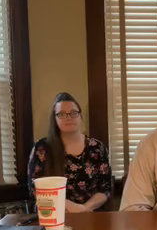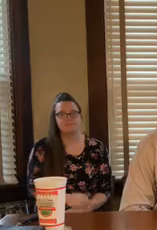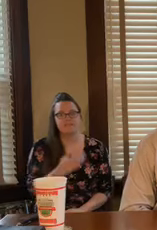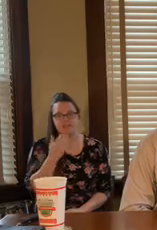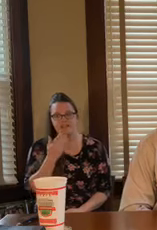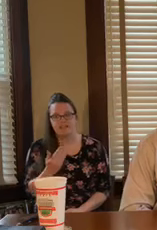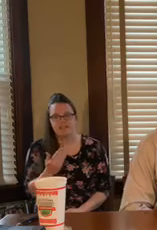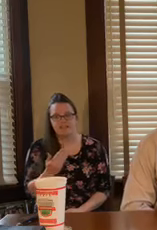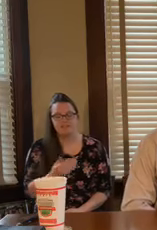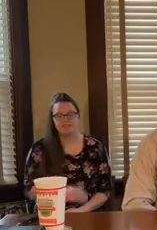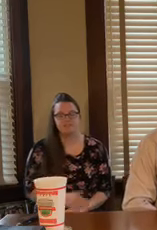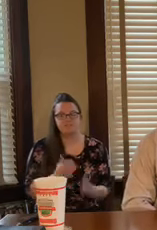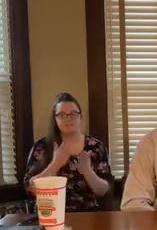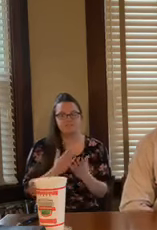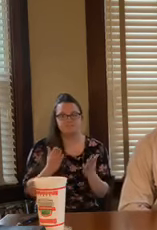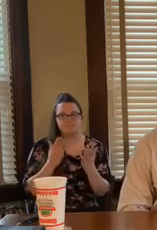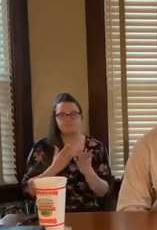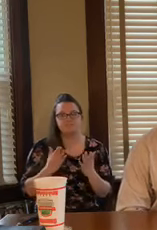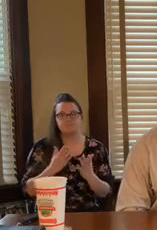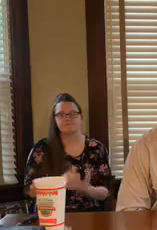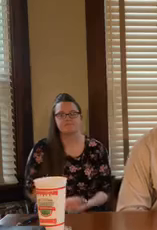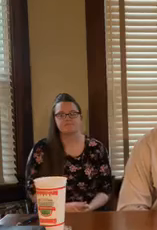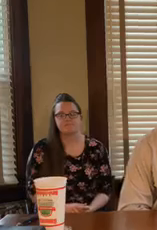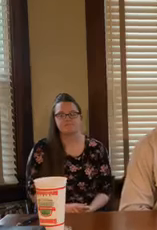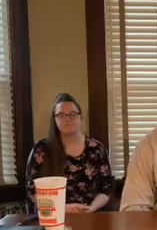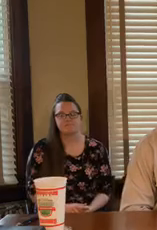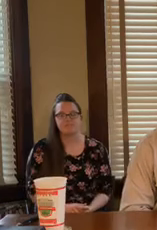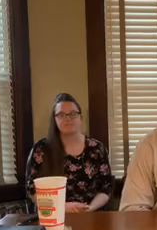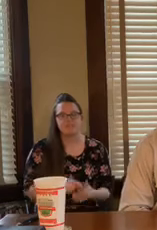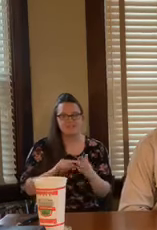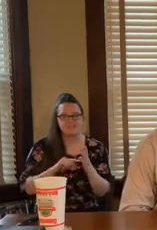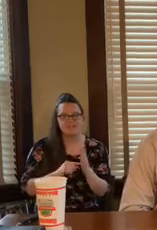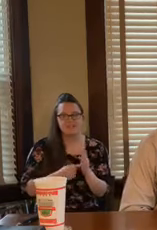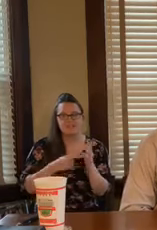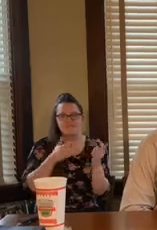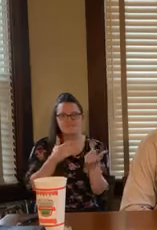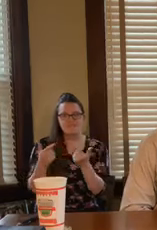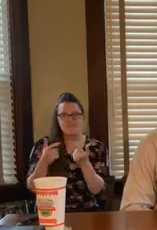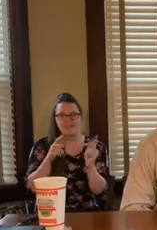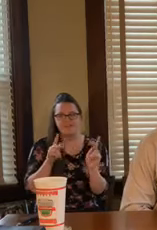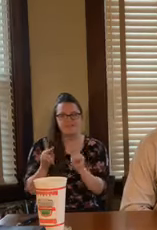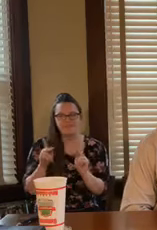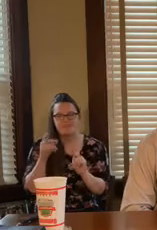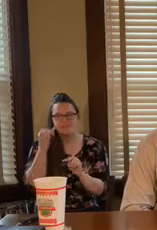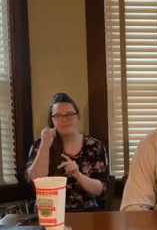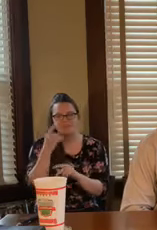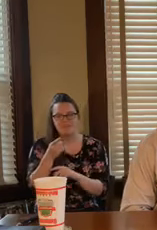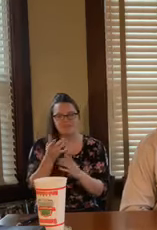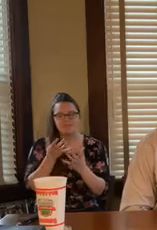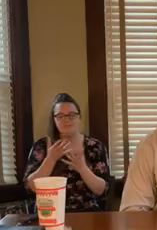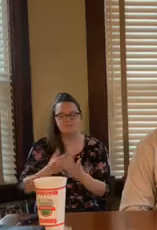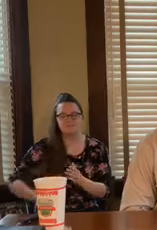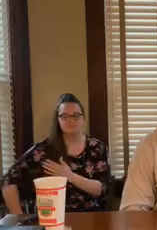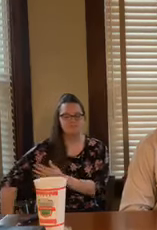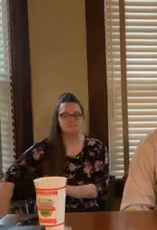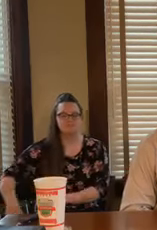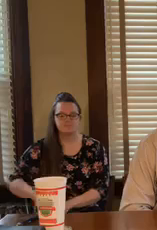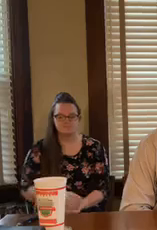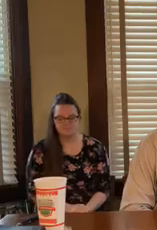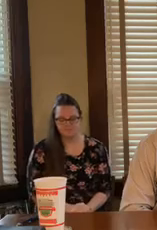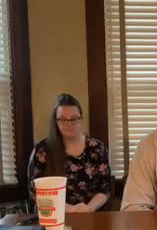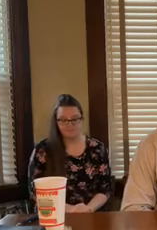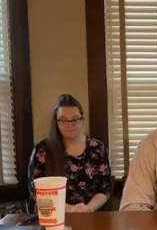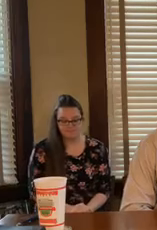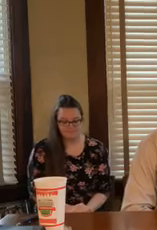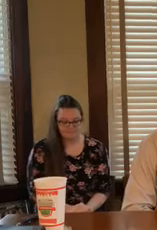Appreciate you for tuning in. Feel free to start a watch party. You can share this, tag your friends in it. See as many people as we can get. If